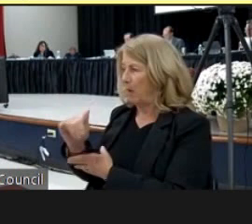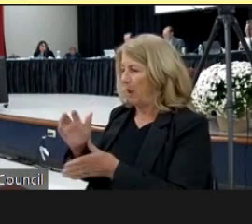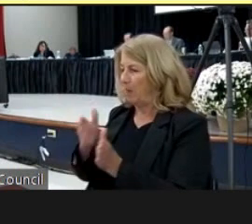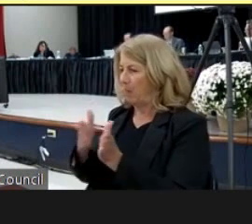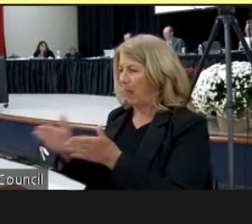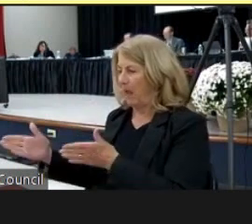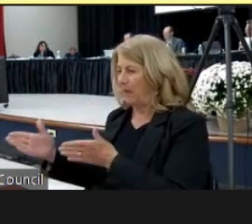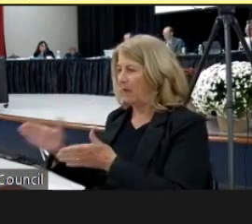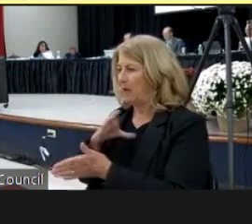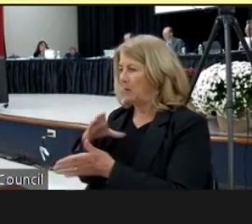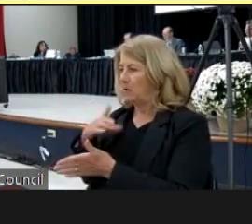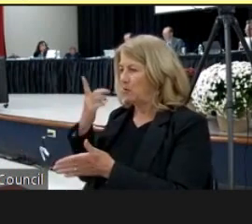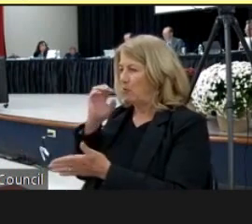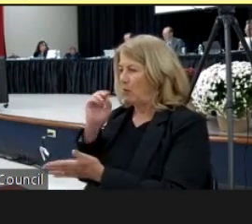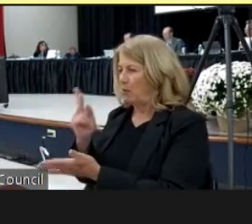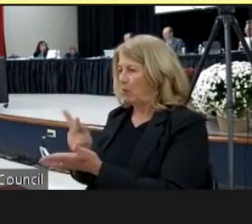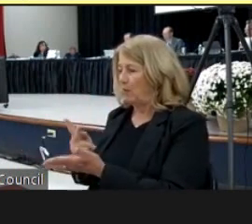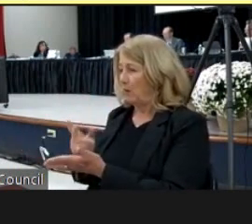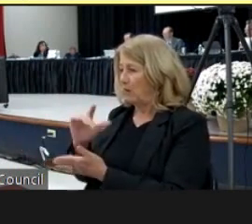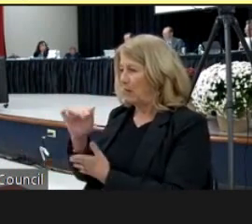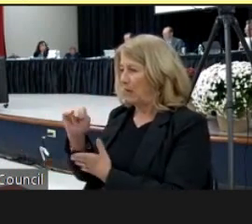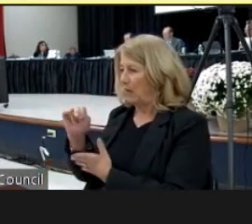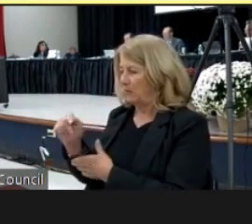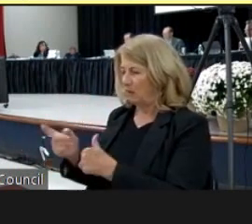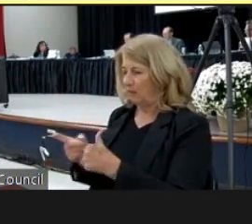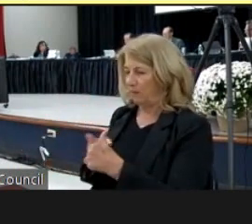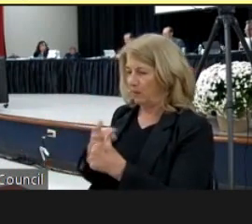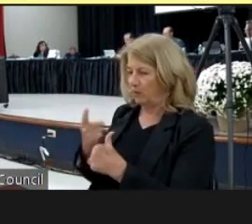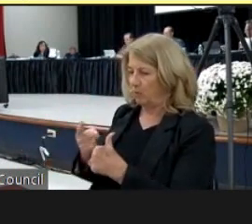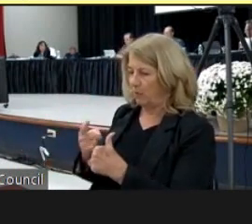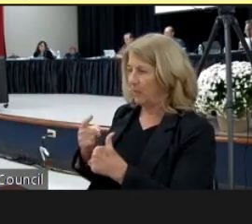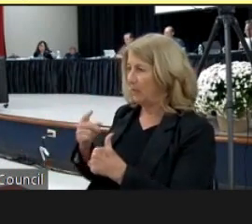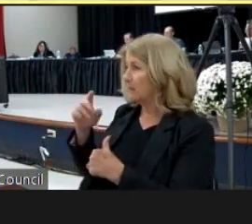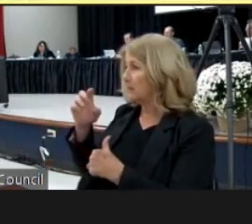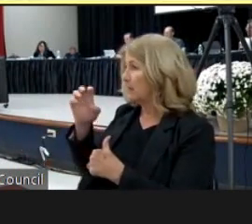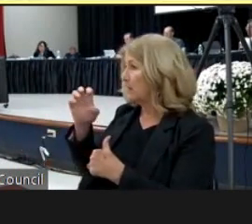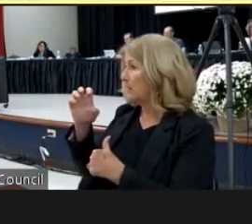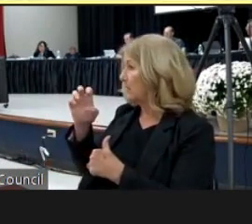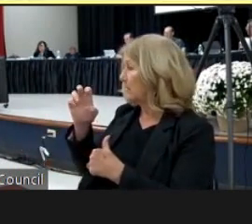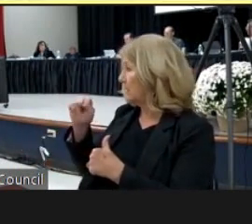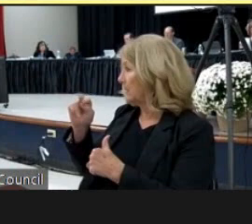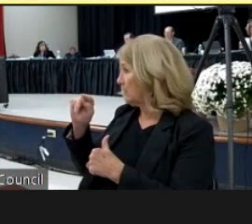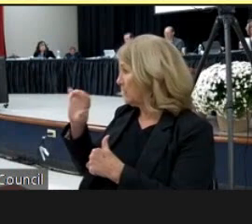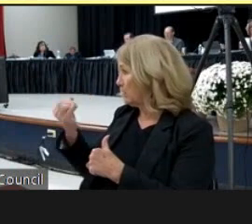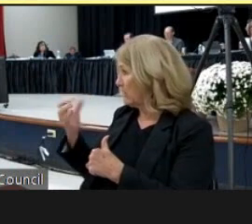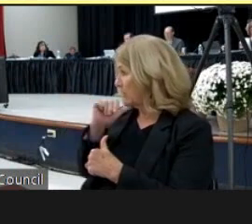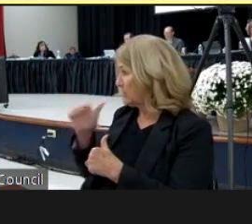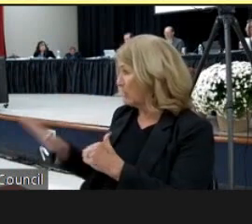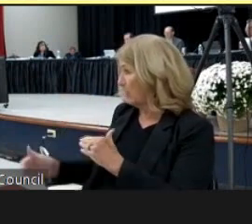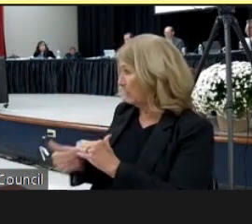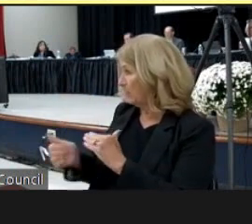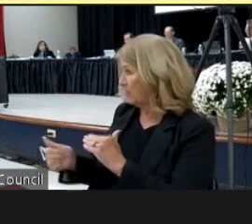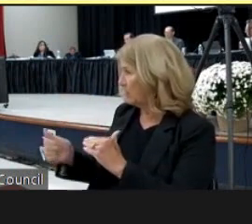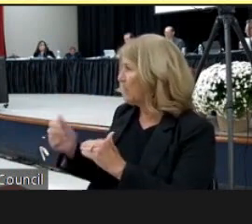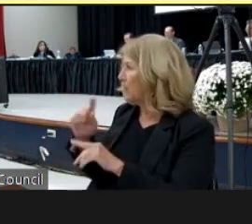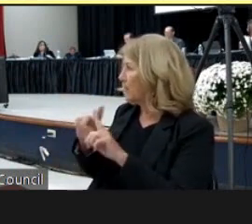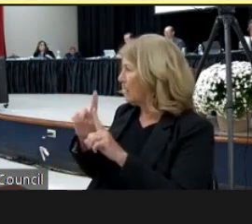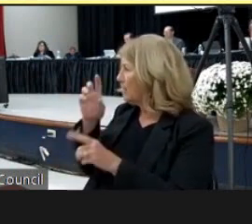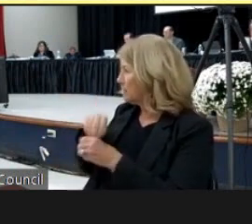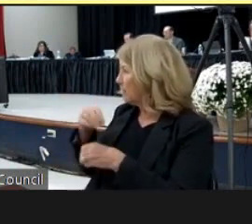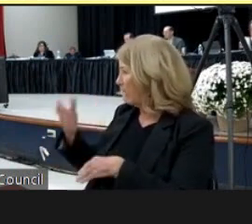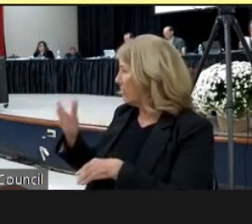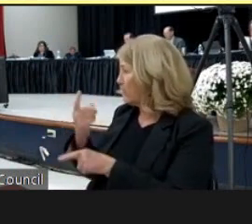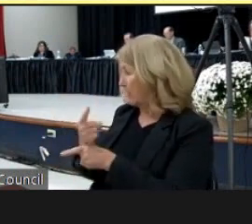approval. Clint, real quick, first plat is in ETJ. It's not an annexation. It's just since it's in the ETJ, it has to go through this, right? That's